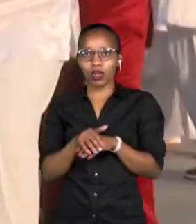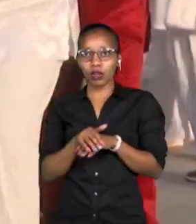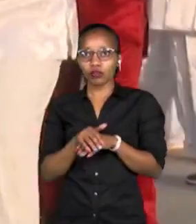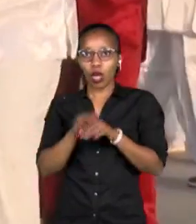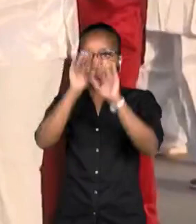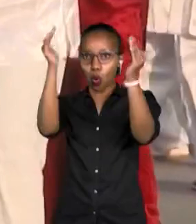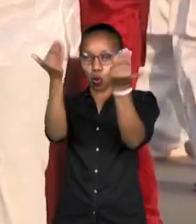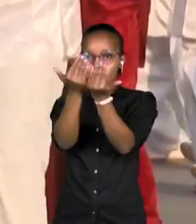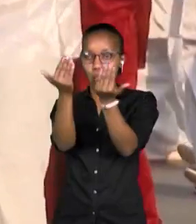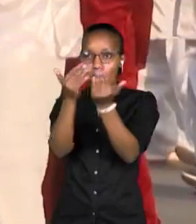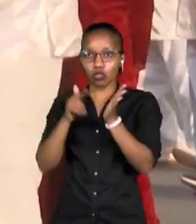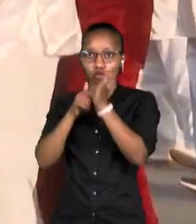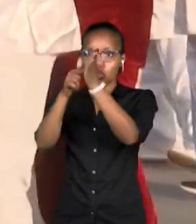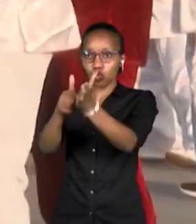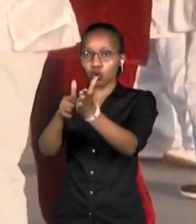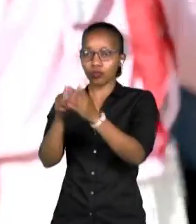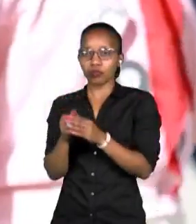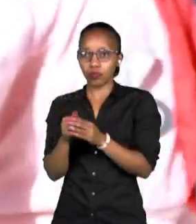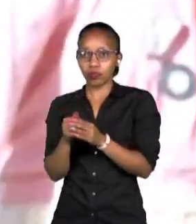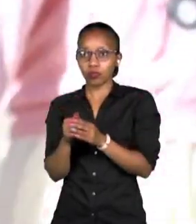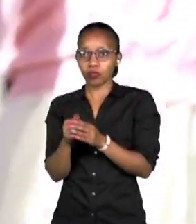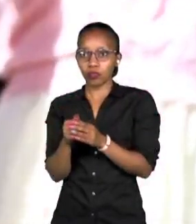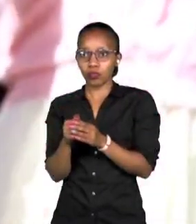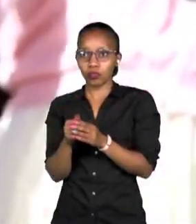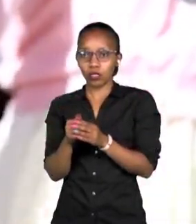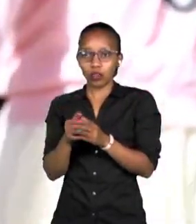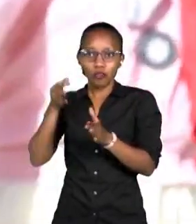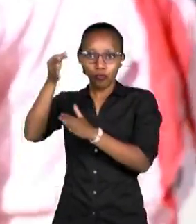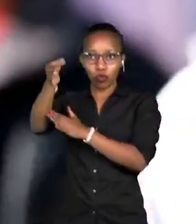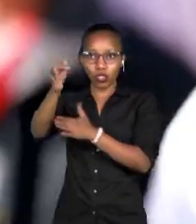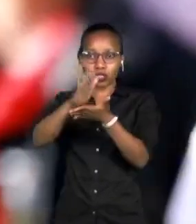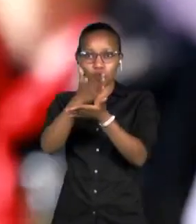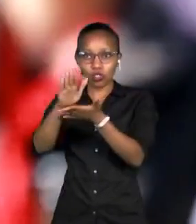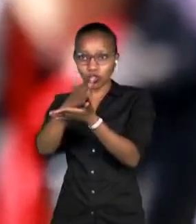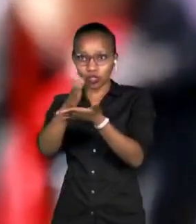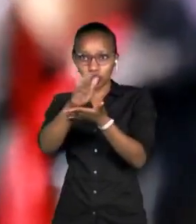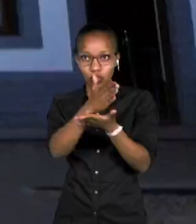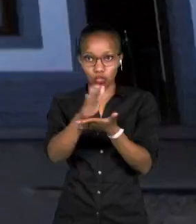stage, displaying its principle of building a community with a shared future for mankind with its own